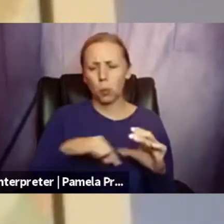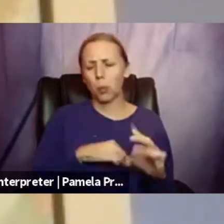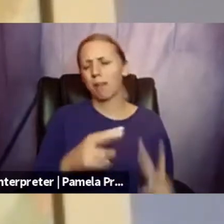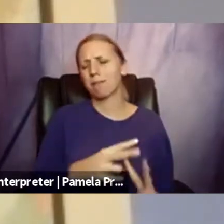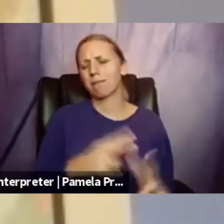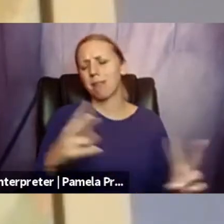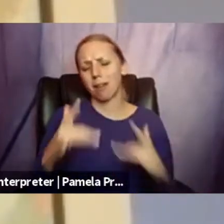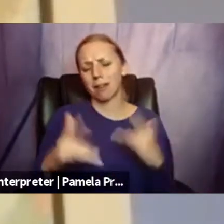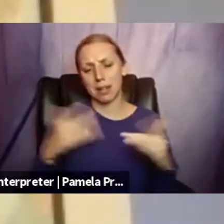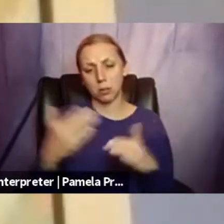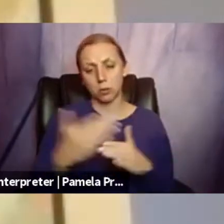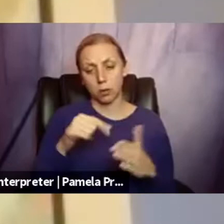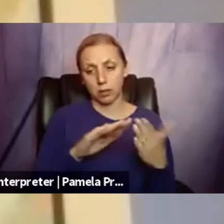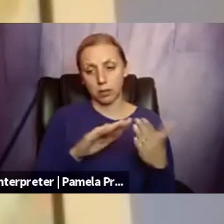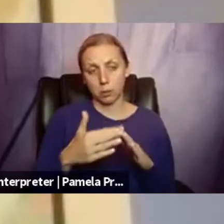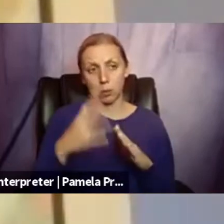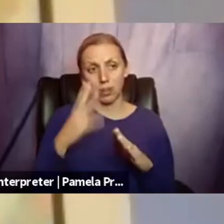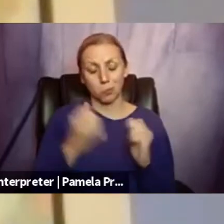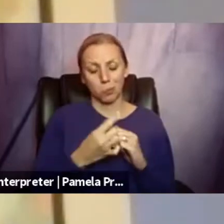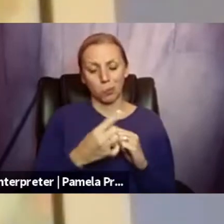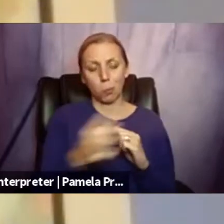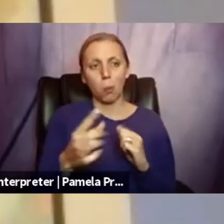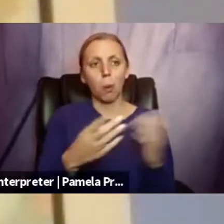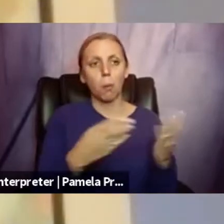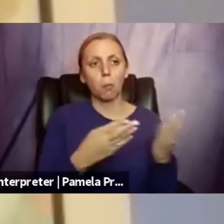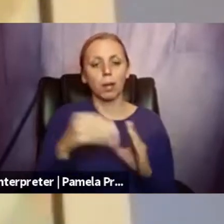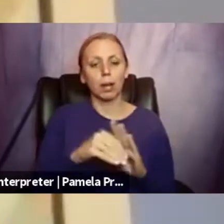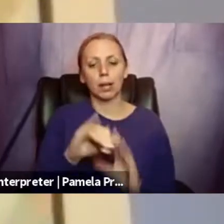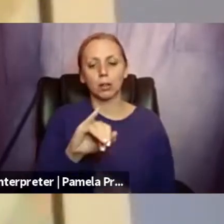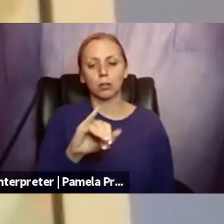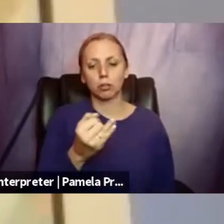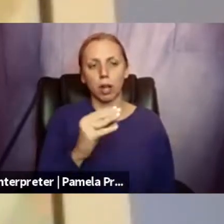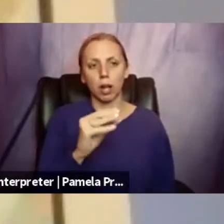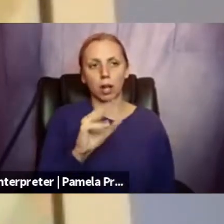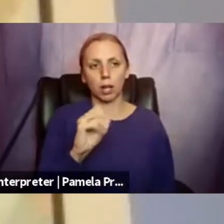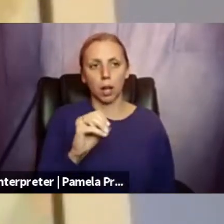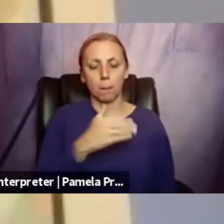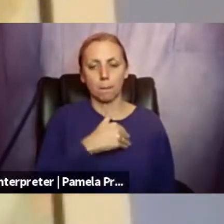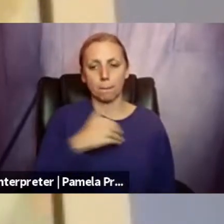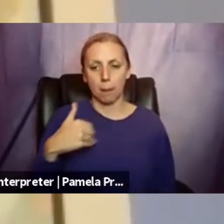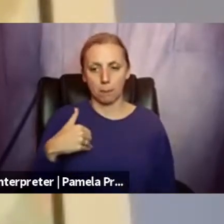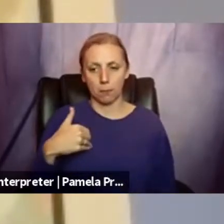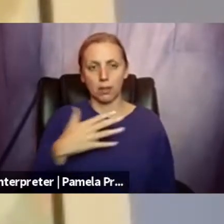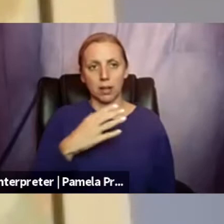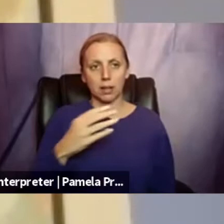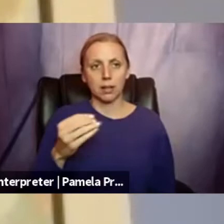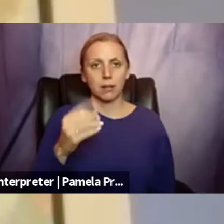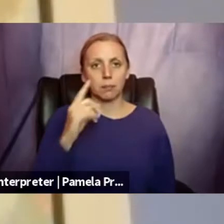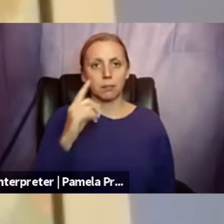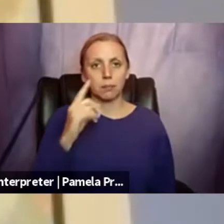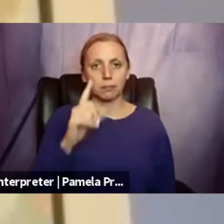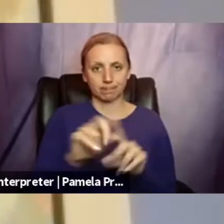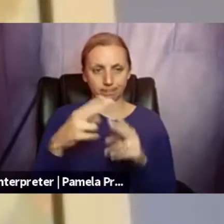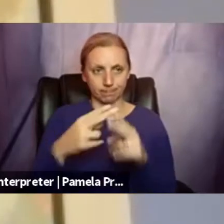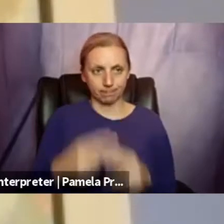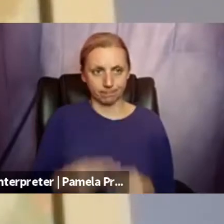to share this community experience with you, bringing in JCOM members, Ami Shursen, Anna Bea, Brooke